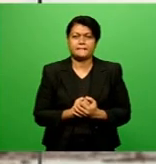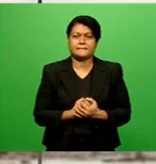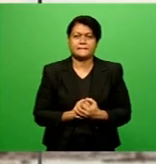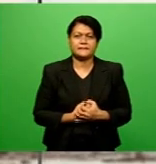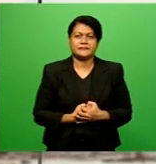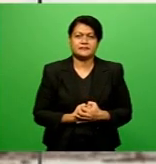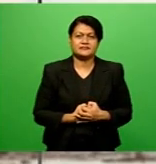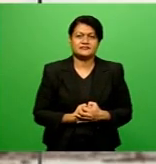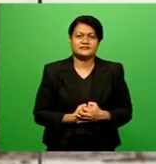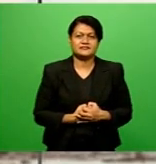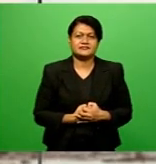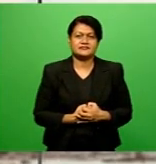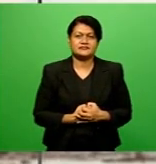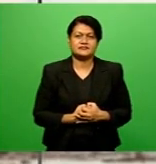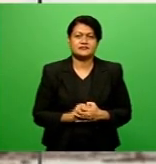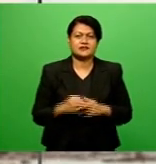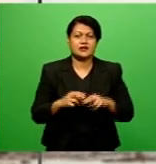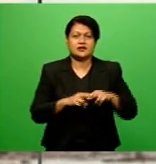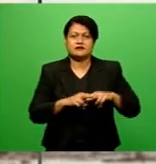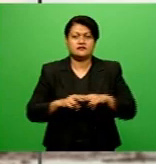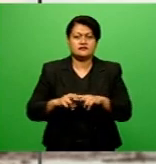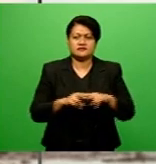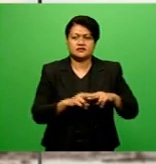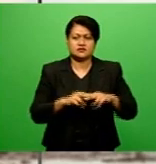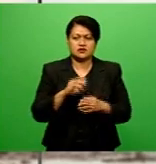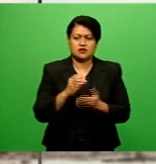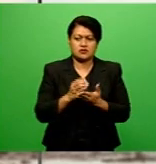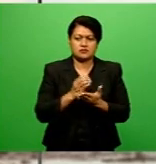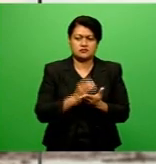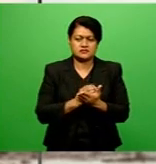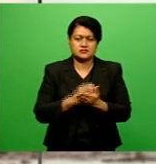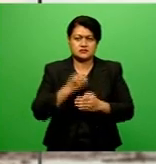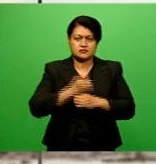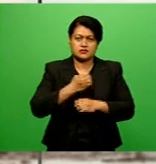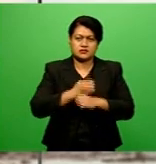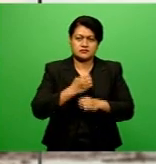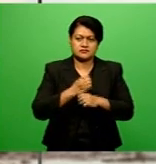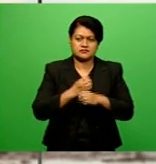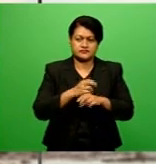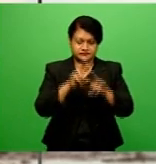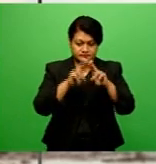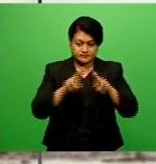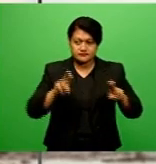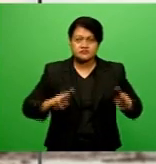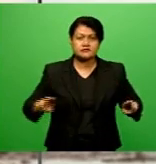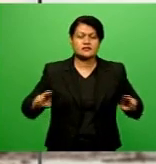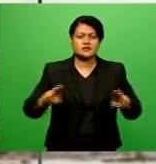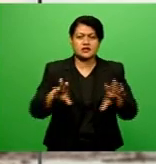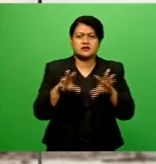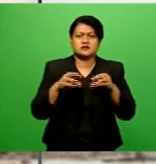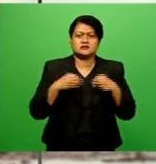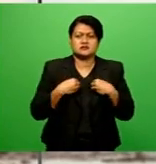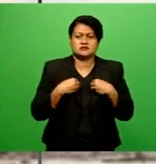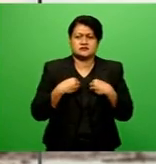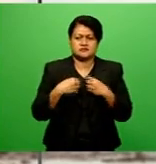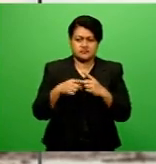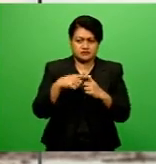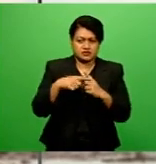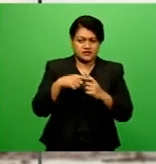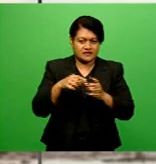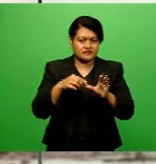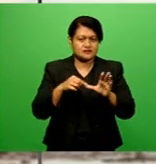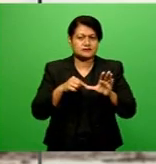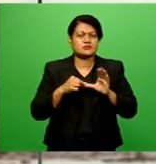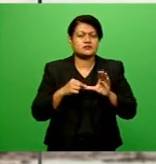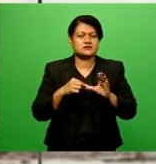News. The Fiji Commerce and Employers Federation is receiving positive response from 43 businesses attempting